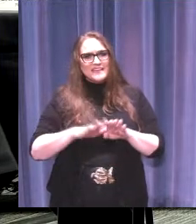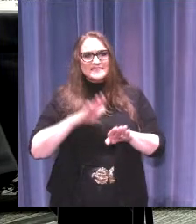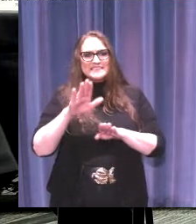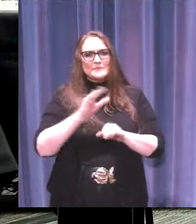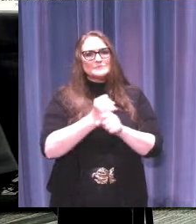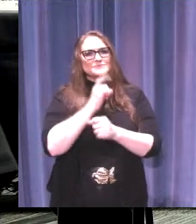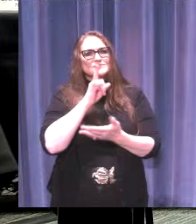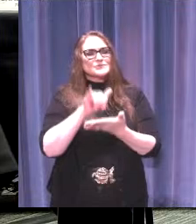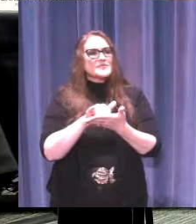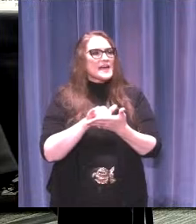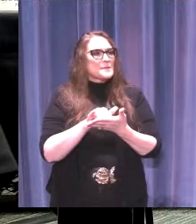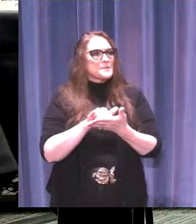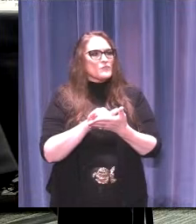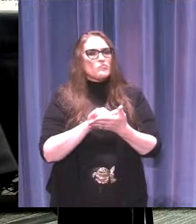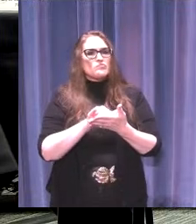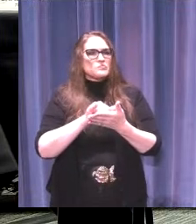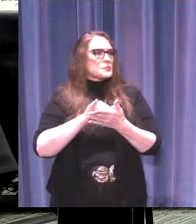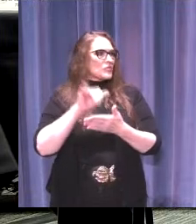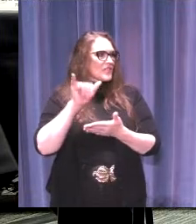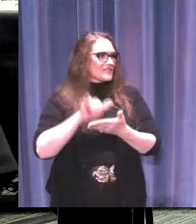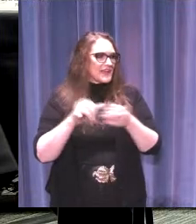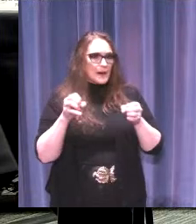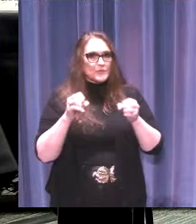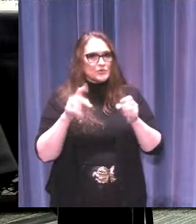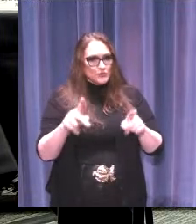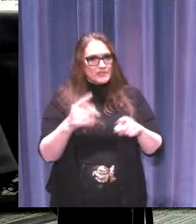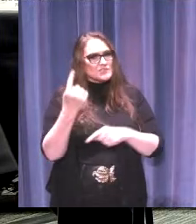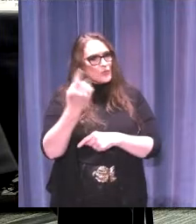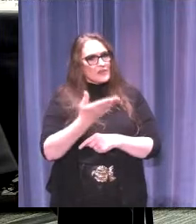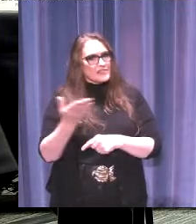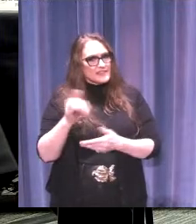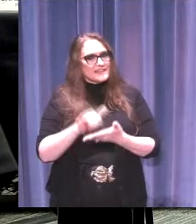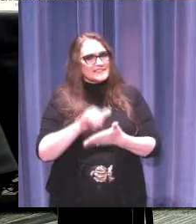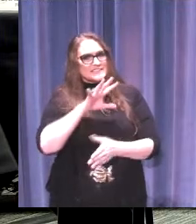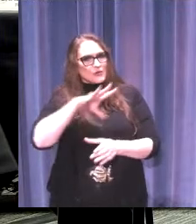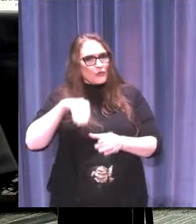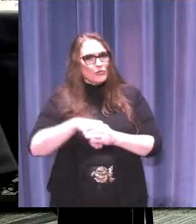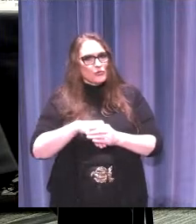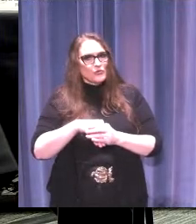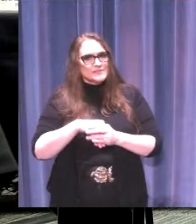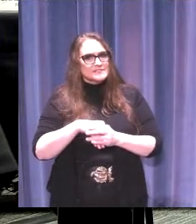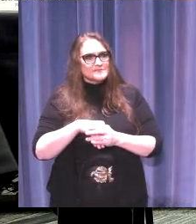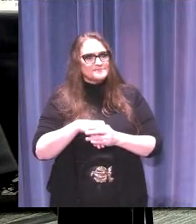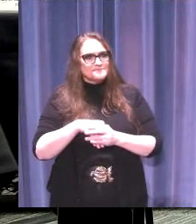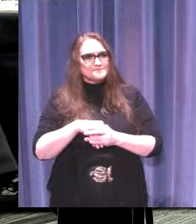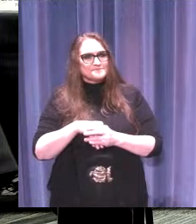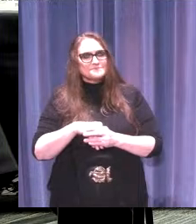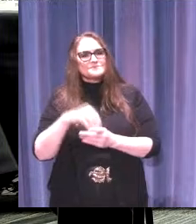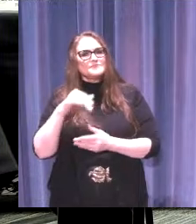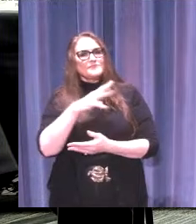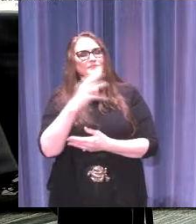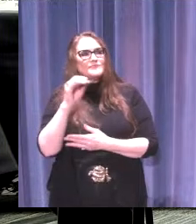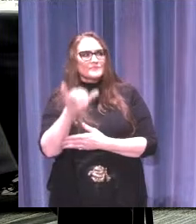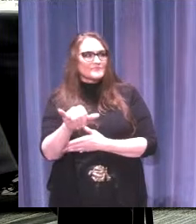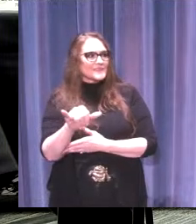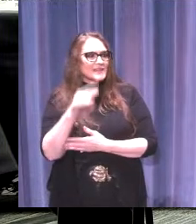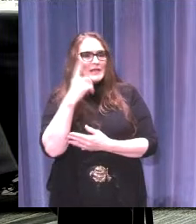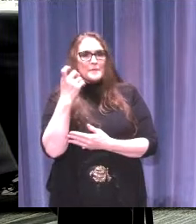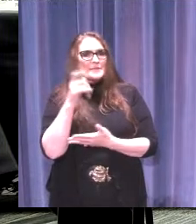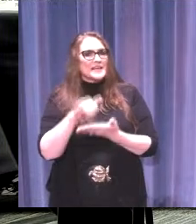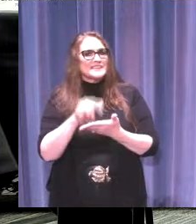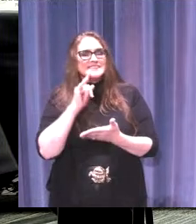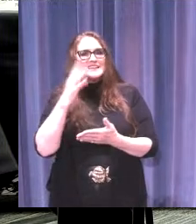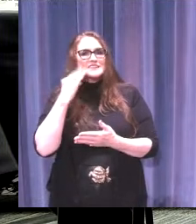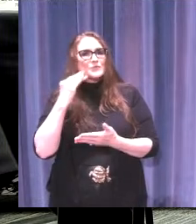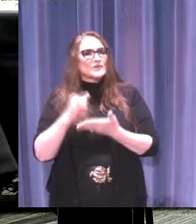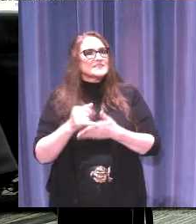sure that that opportunity is one of the things that's included in inclusion. That because the